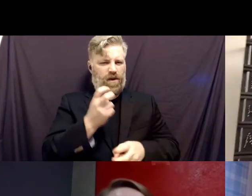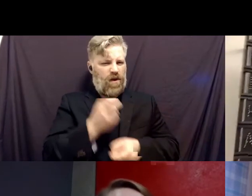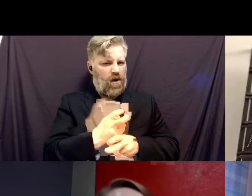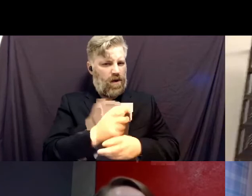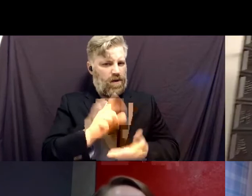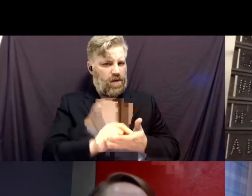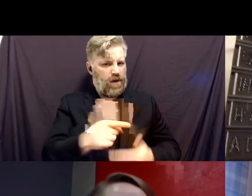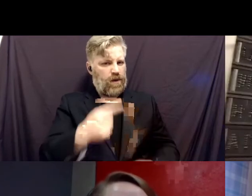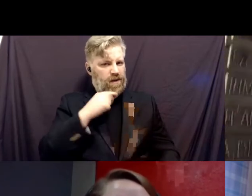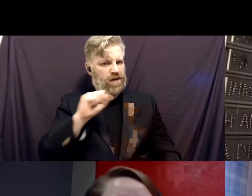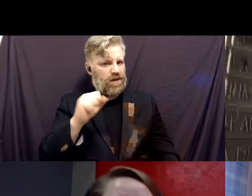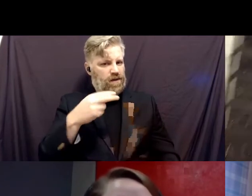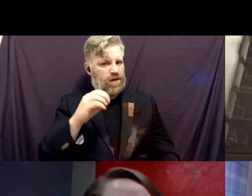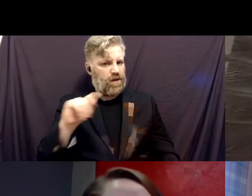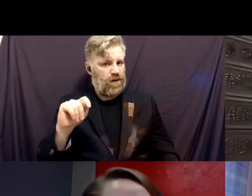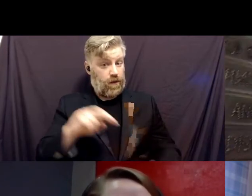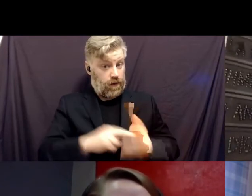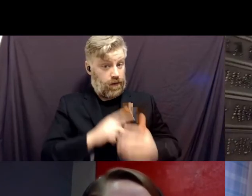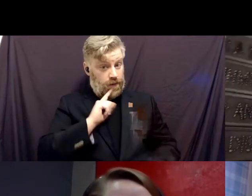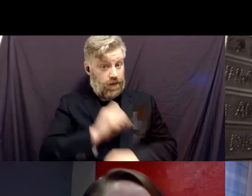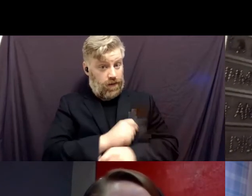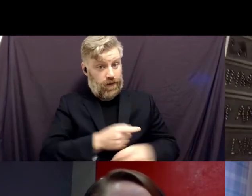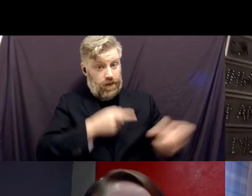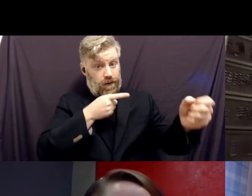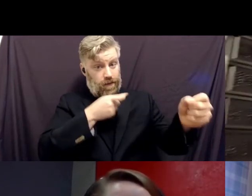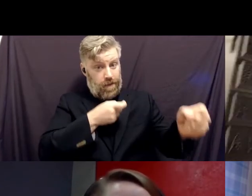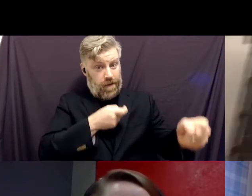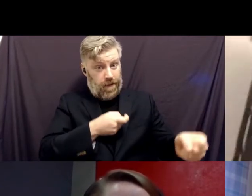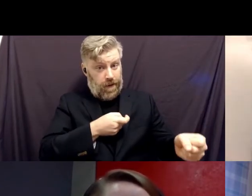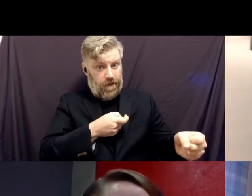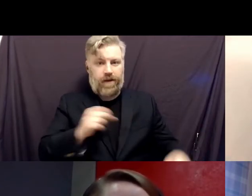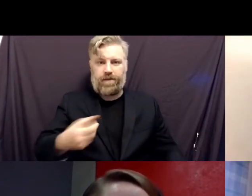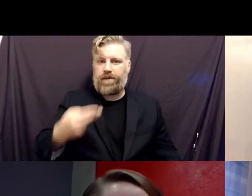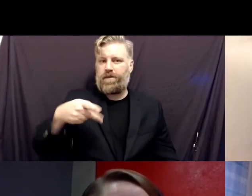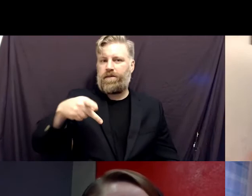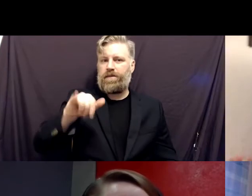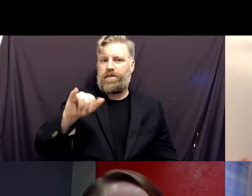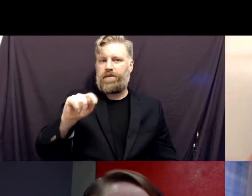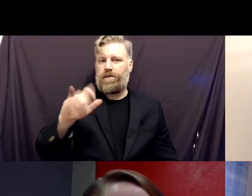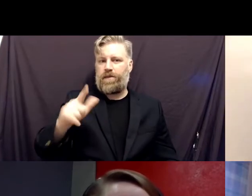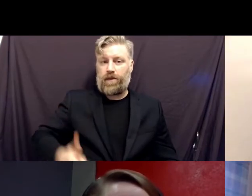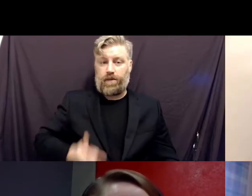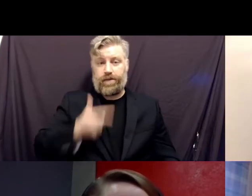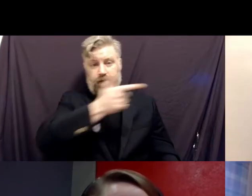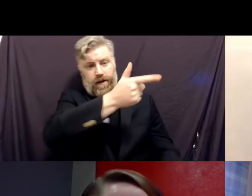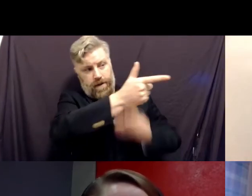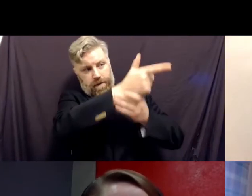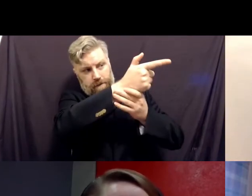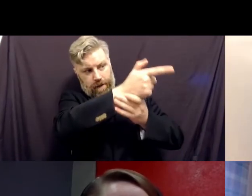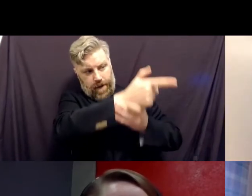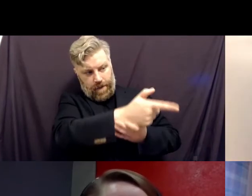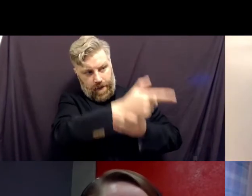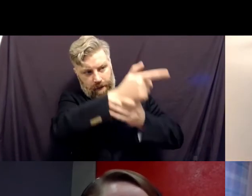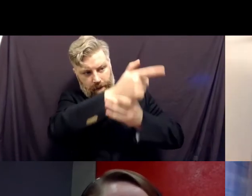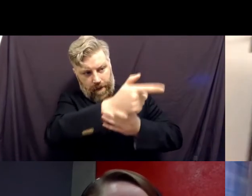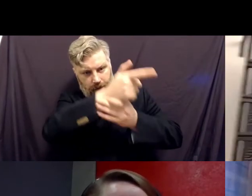said shooting, Martin. Was it actually shot like a gun? With a pistol. It was shot by the artist from behind. Okay, that's what I